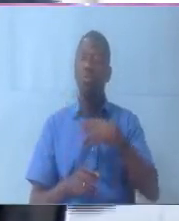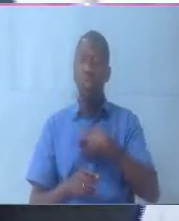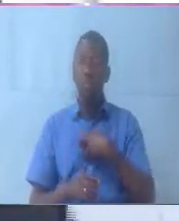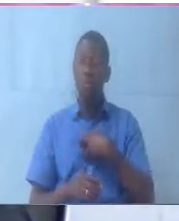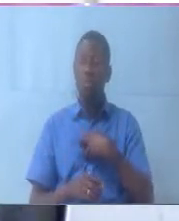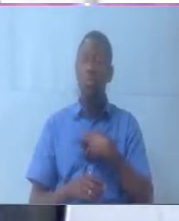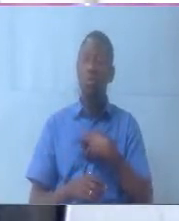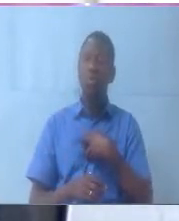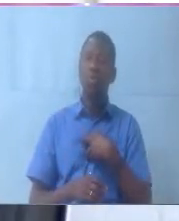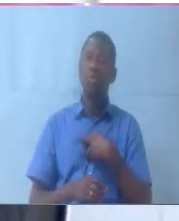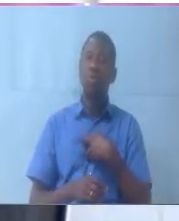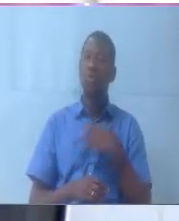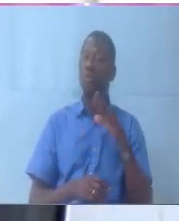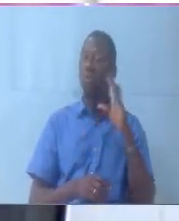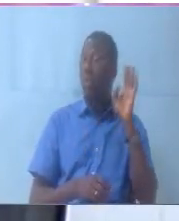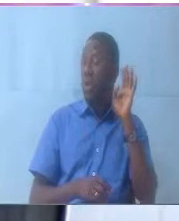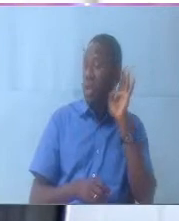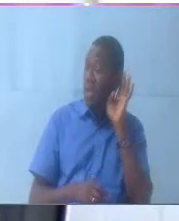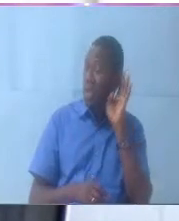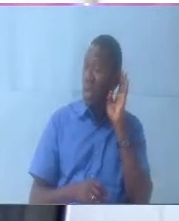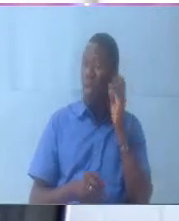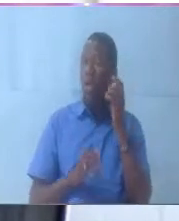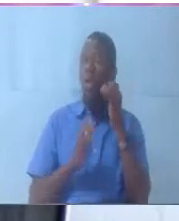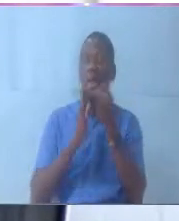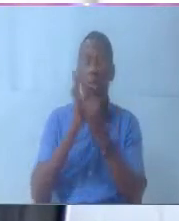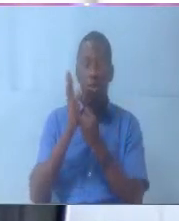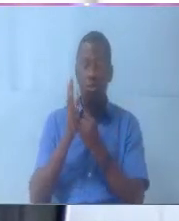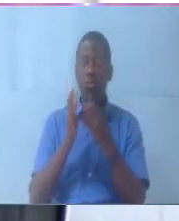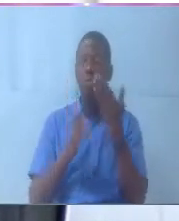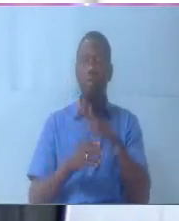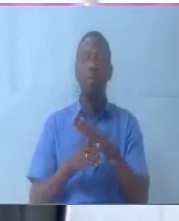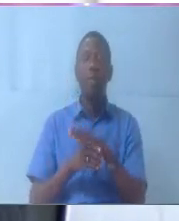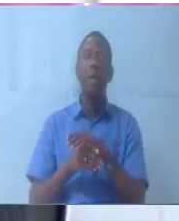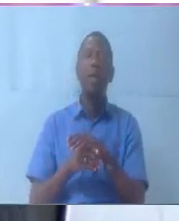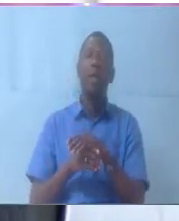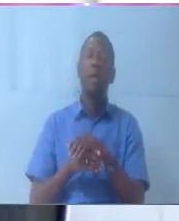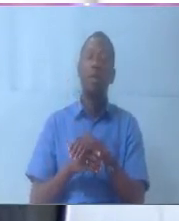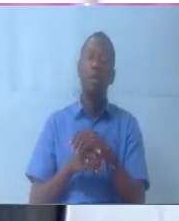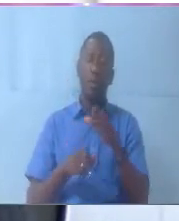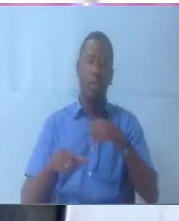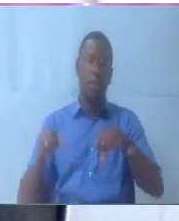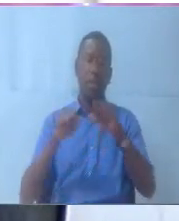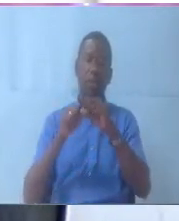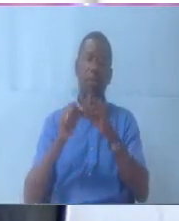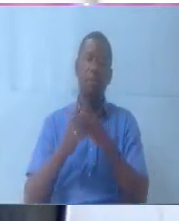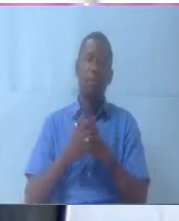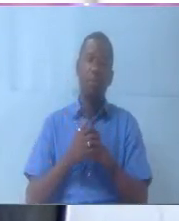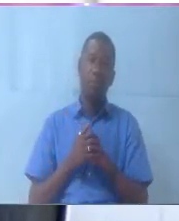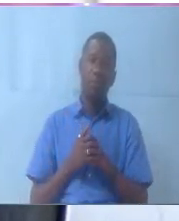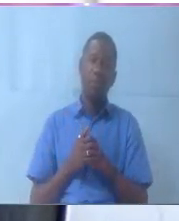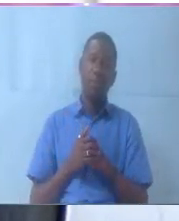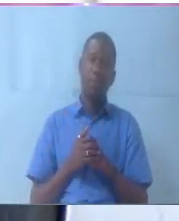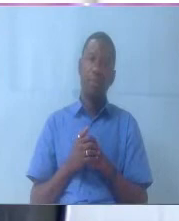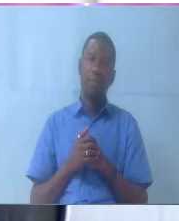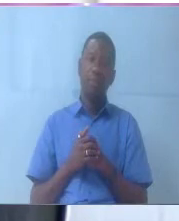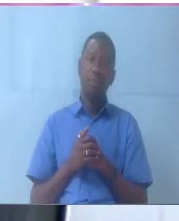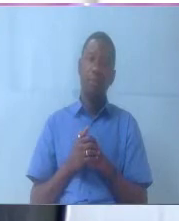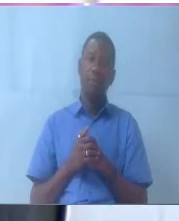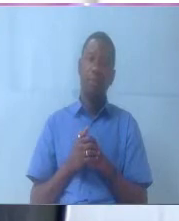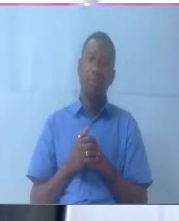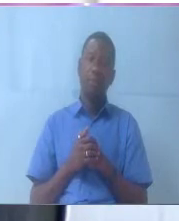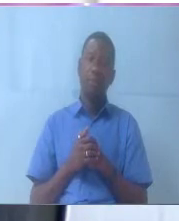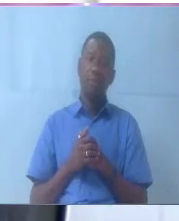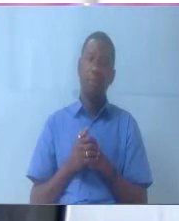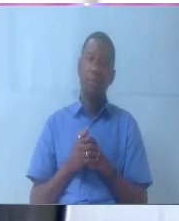in certain geographical location. wo dinkira fulolu wo tumolen sembo bota wulu bulu pour ka kitolu dolu tamandi men ya lon ko